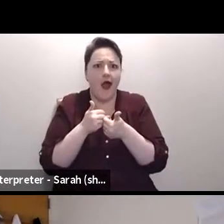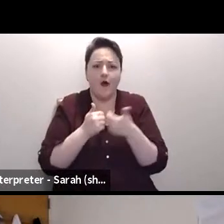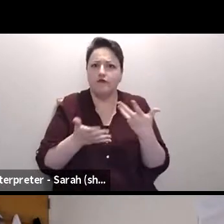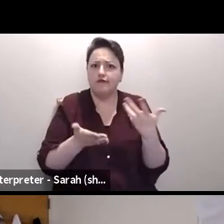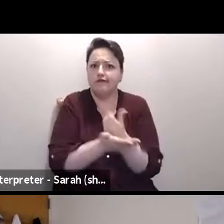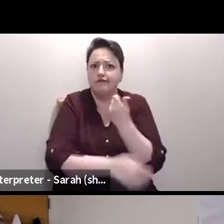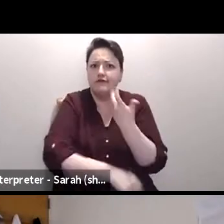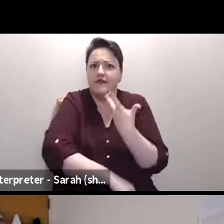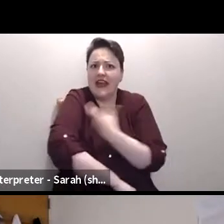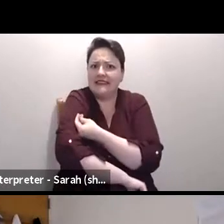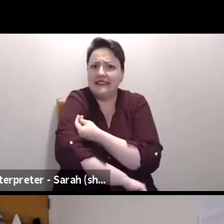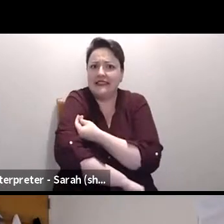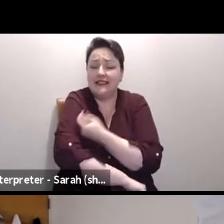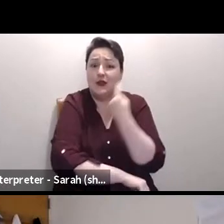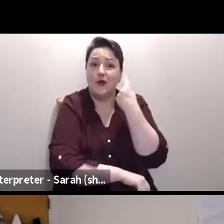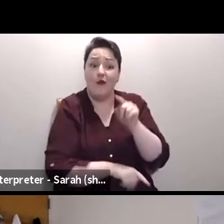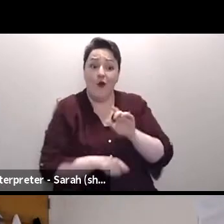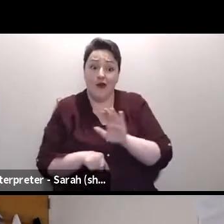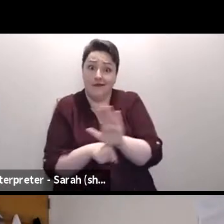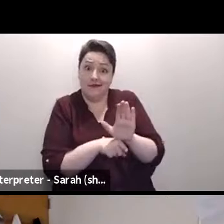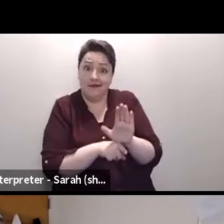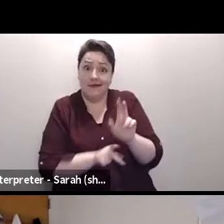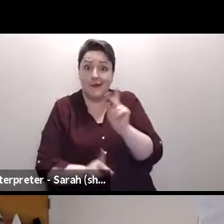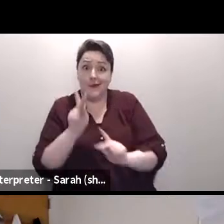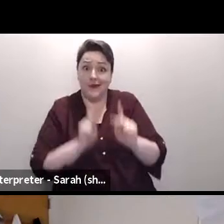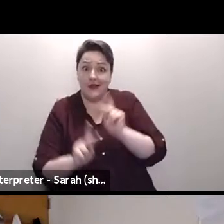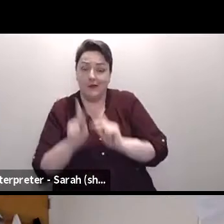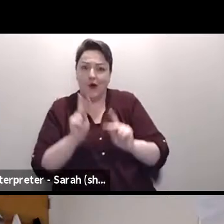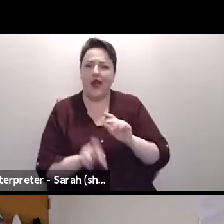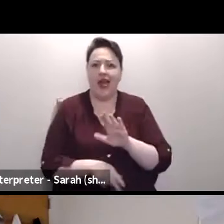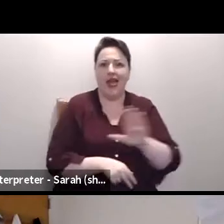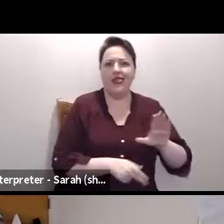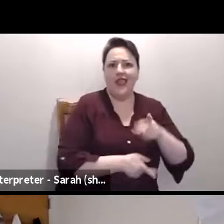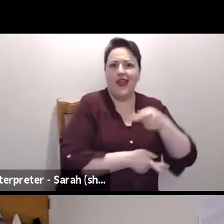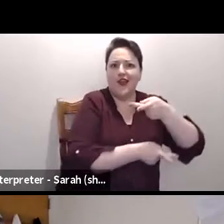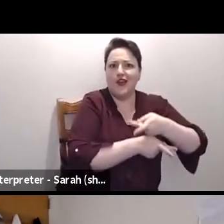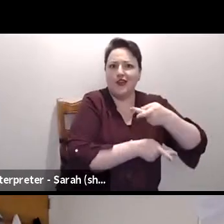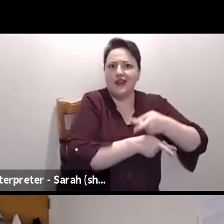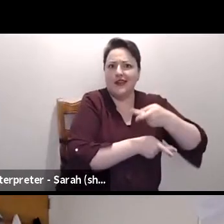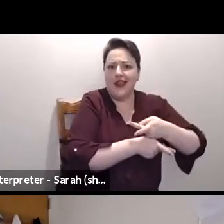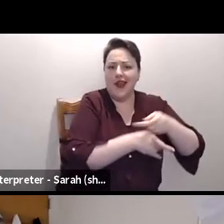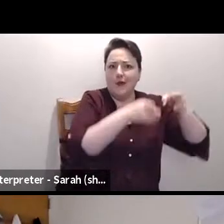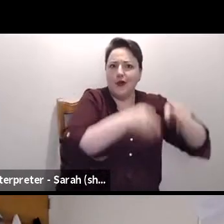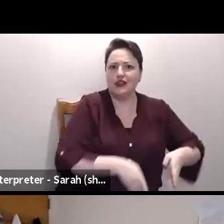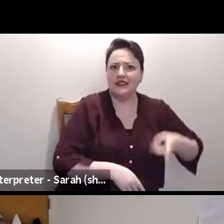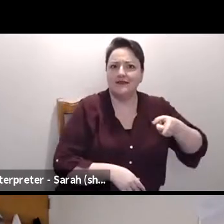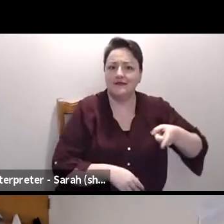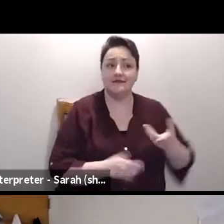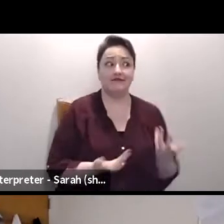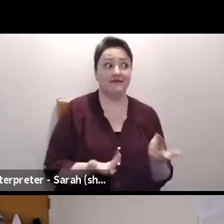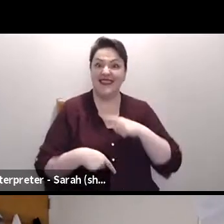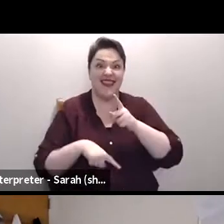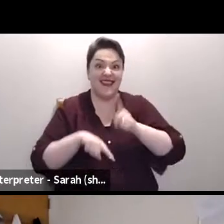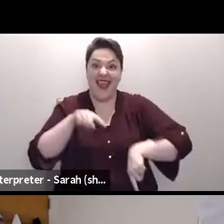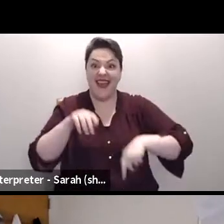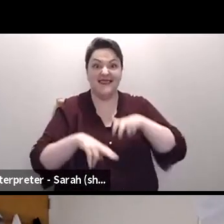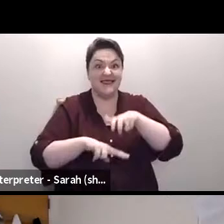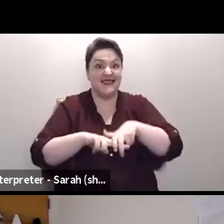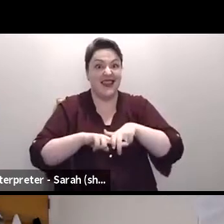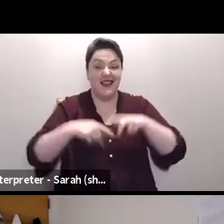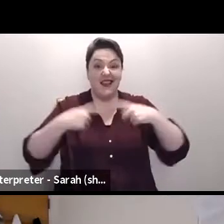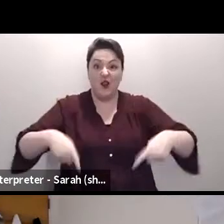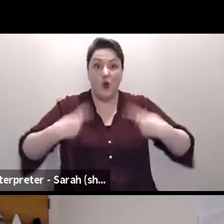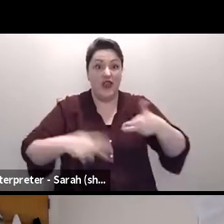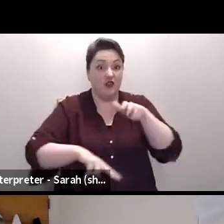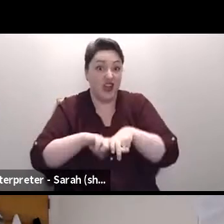they're for both them and their caregivers. Some people can't sit in a wheelchair or get out there. But they have people coming into their